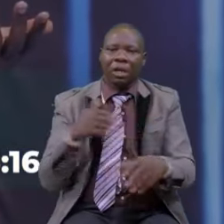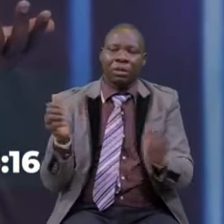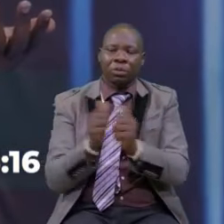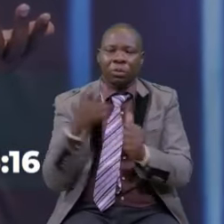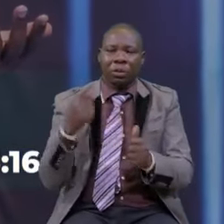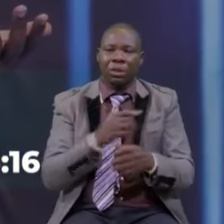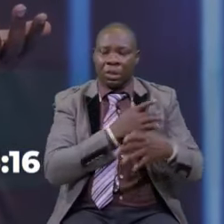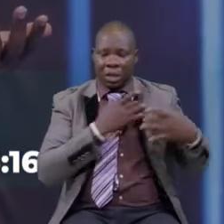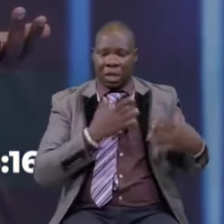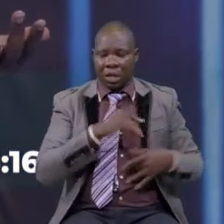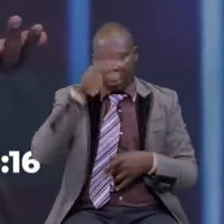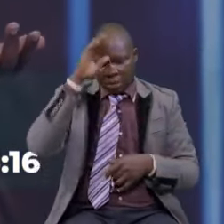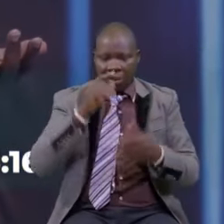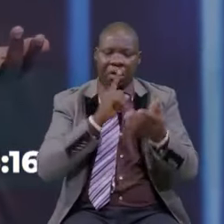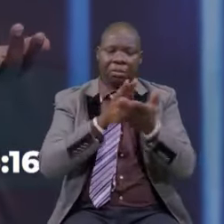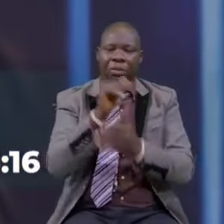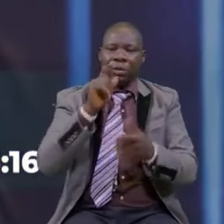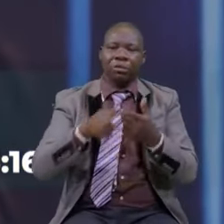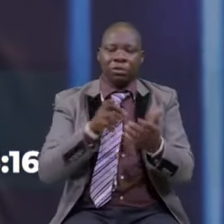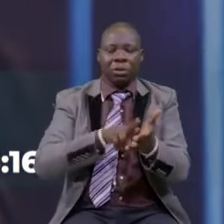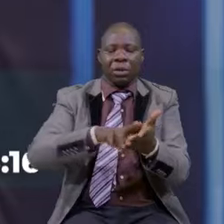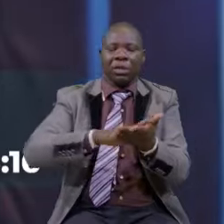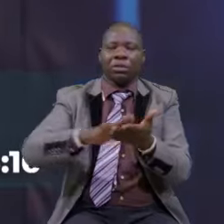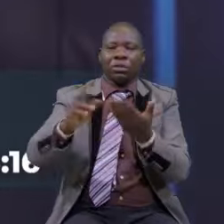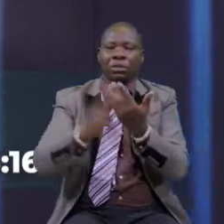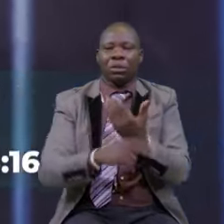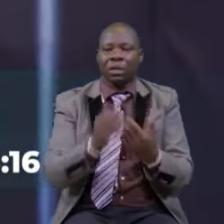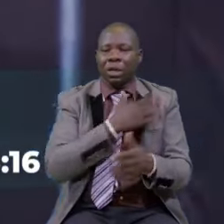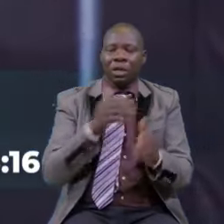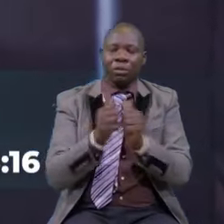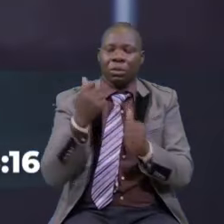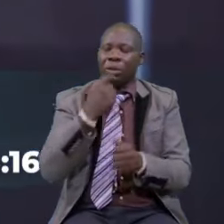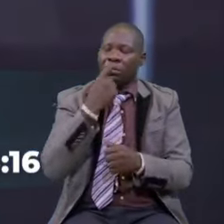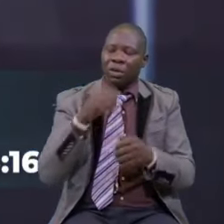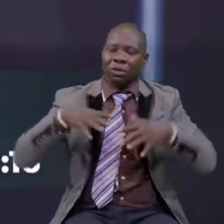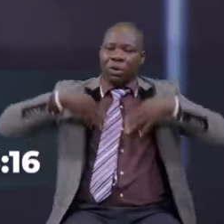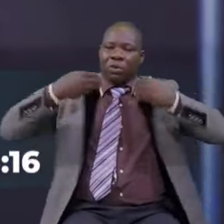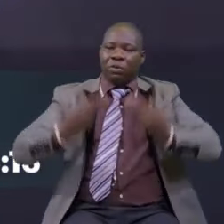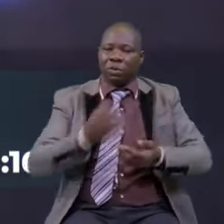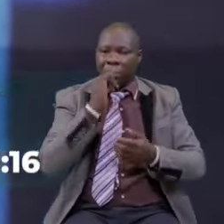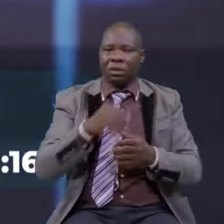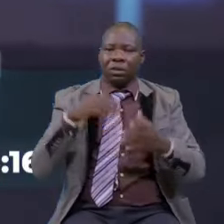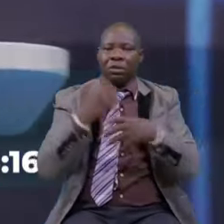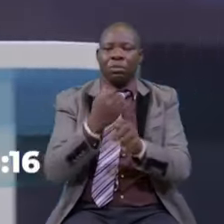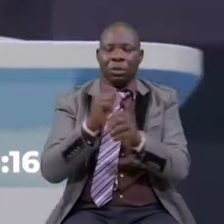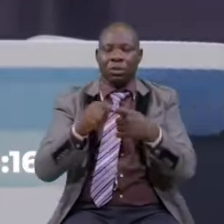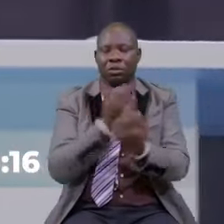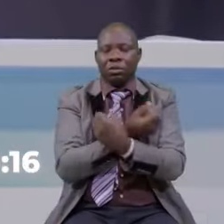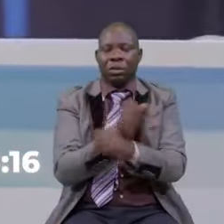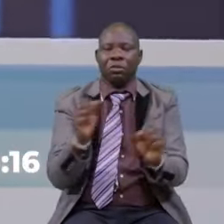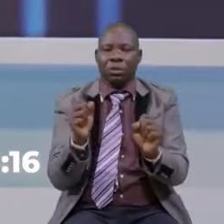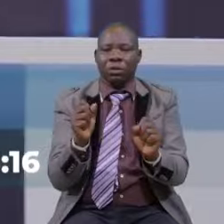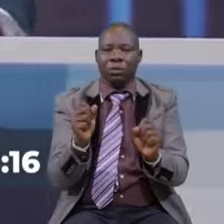man believeth unto righteousness, and with the mouth confession is made unto salvation.